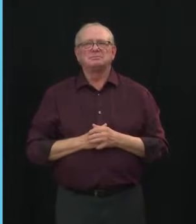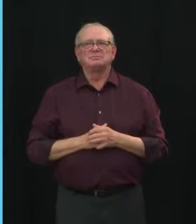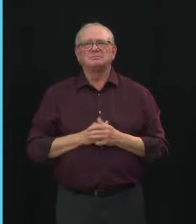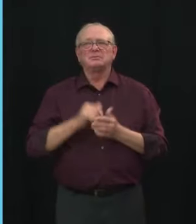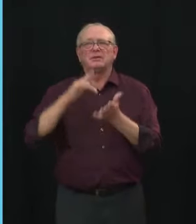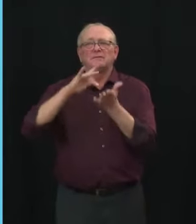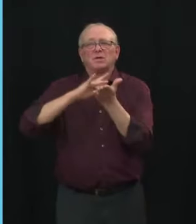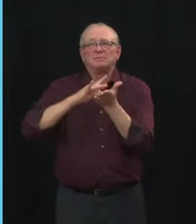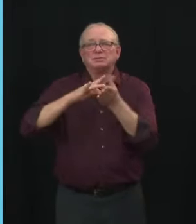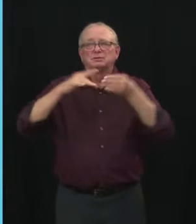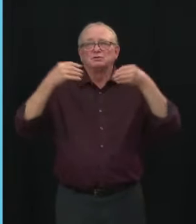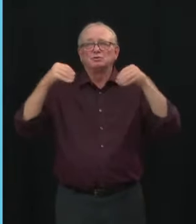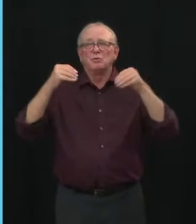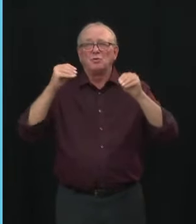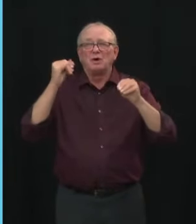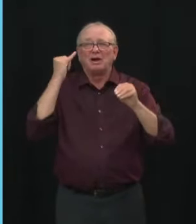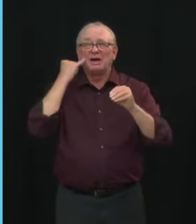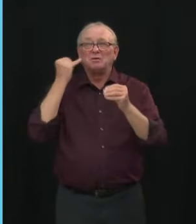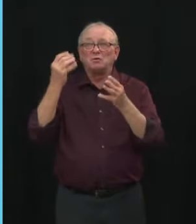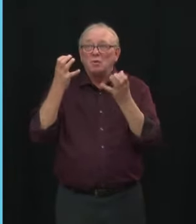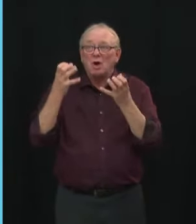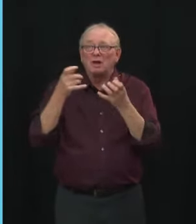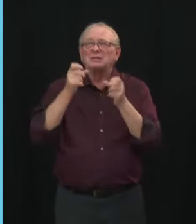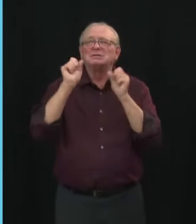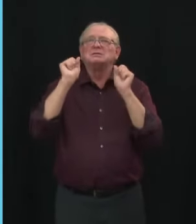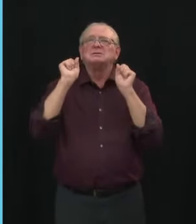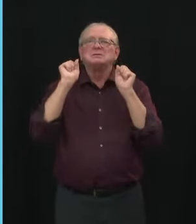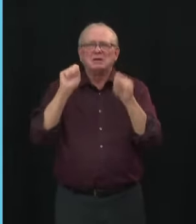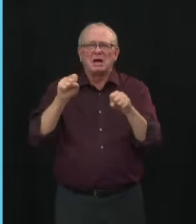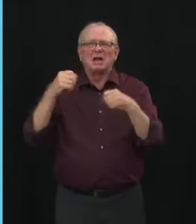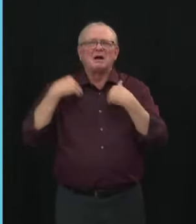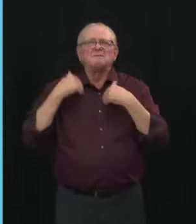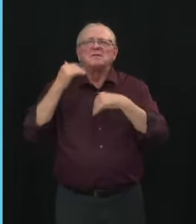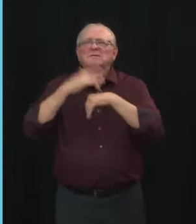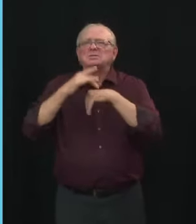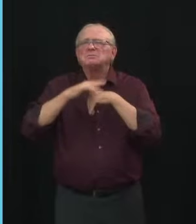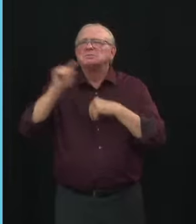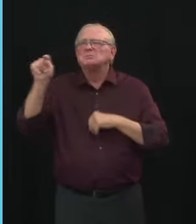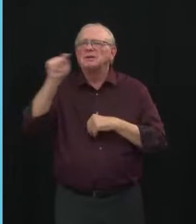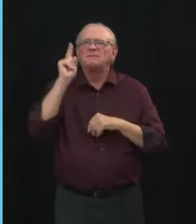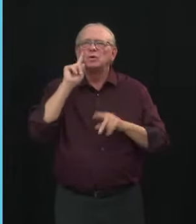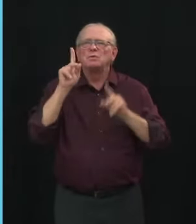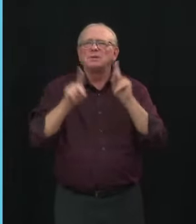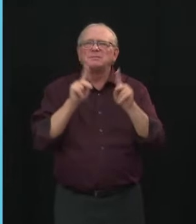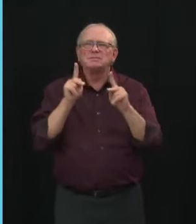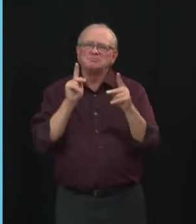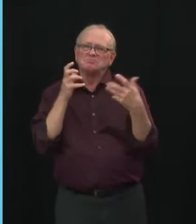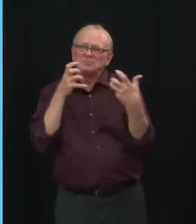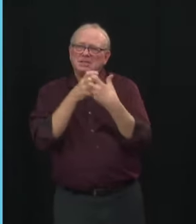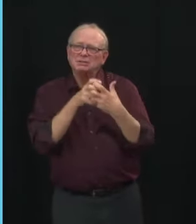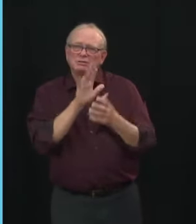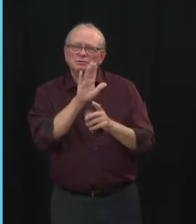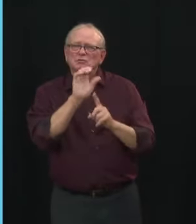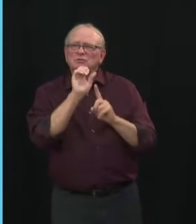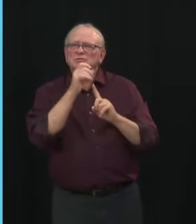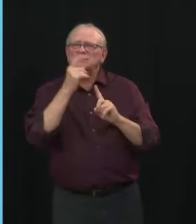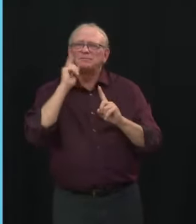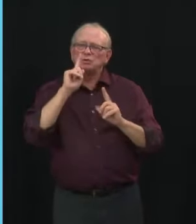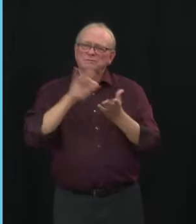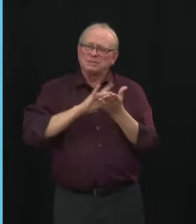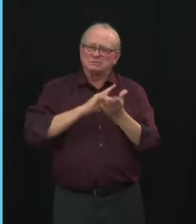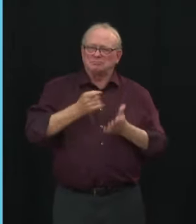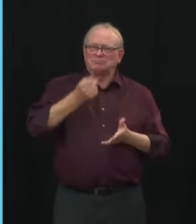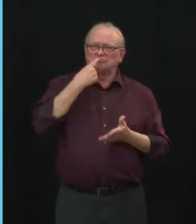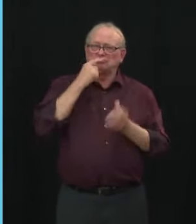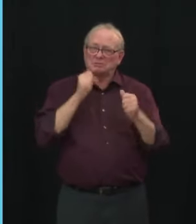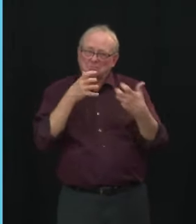in accordance with the evidence and expert guidance, and people who may be eligible should call 811. If you receive a prescription for